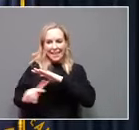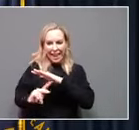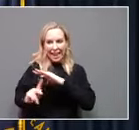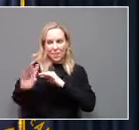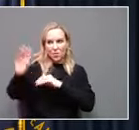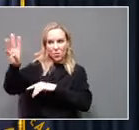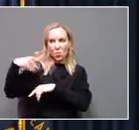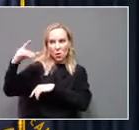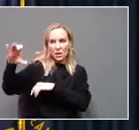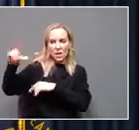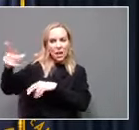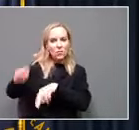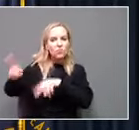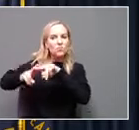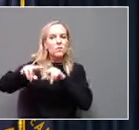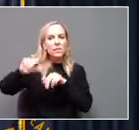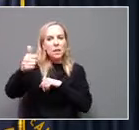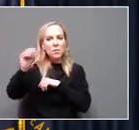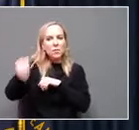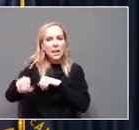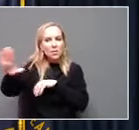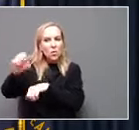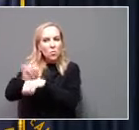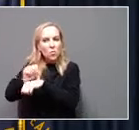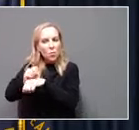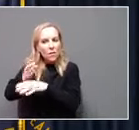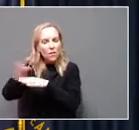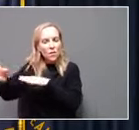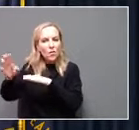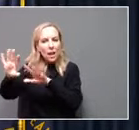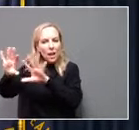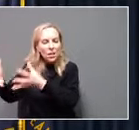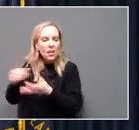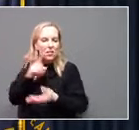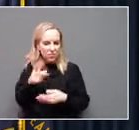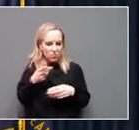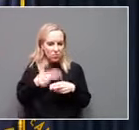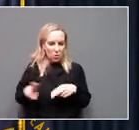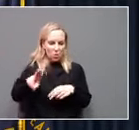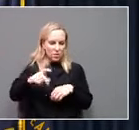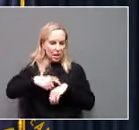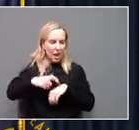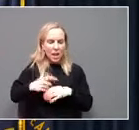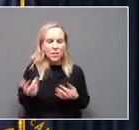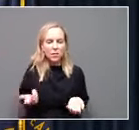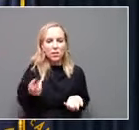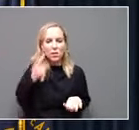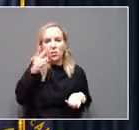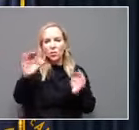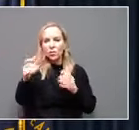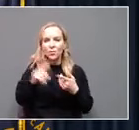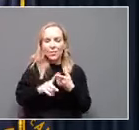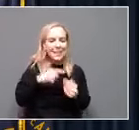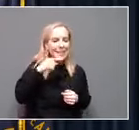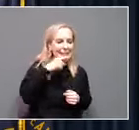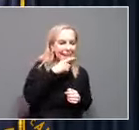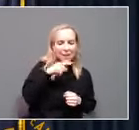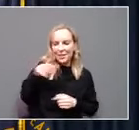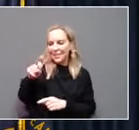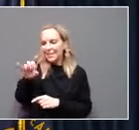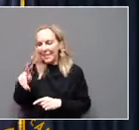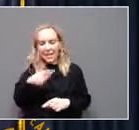their workforce in just a brief period of time. You know, when you look at the carrot versus the stick, carrot's a food that builds you up and